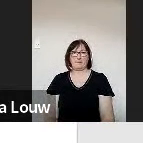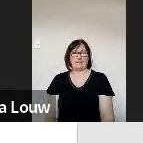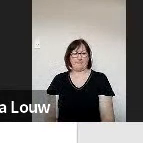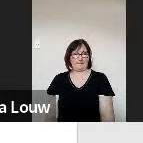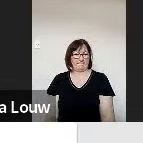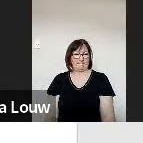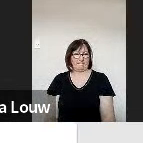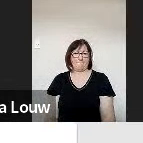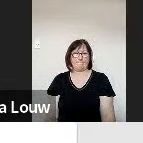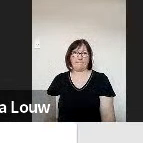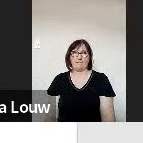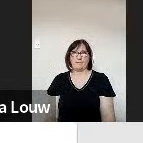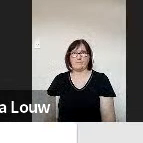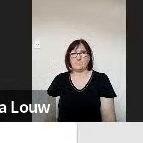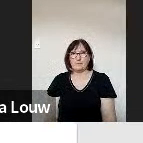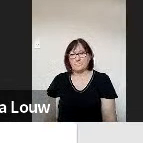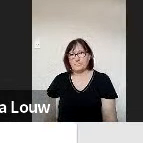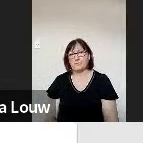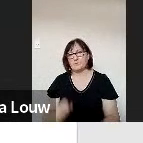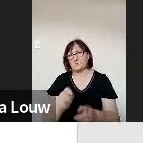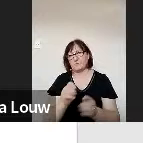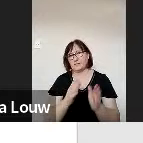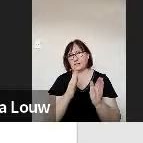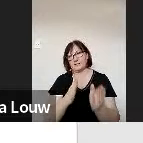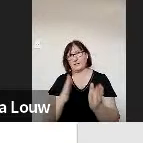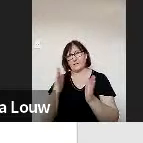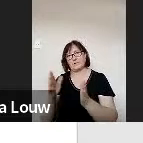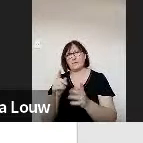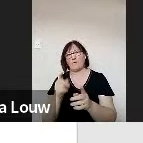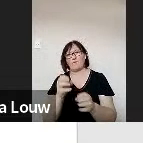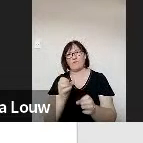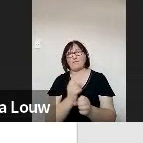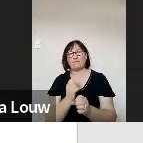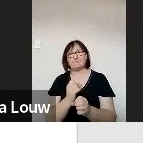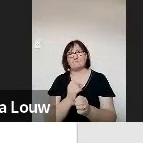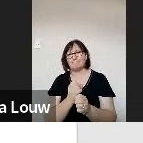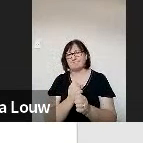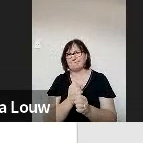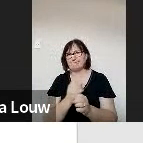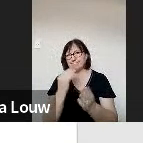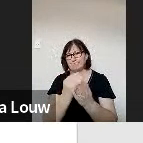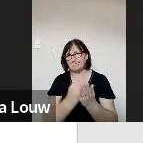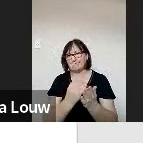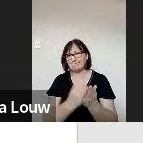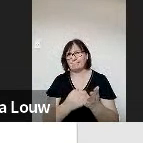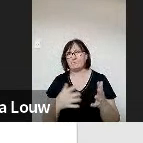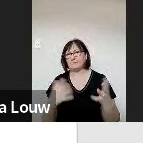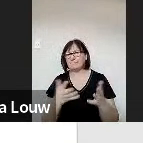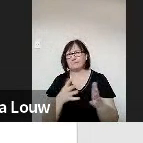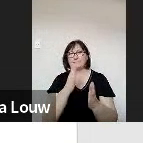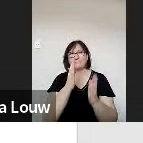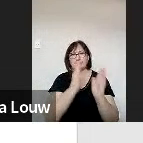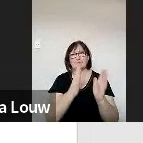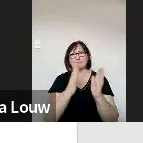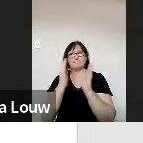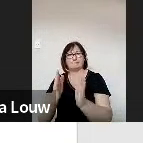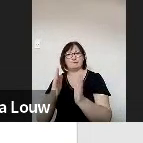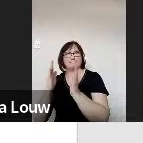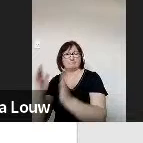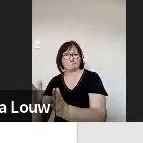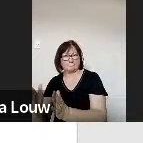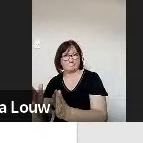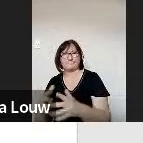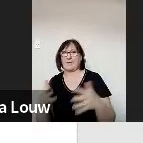the stages of classification, how does one go about classification? Ladies and